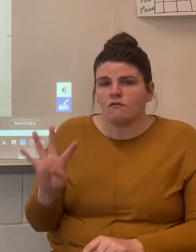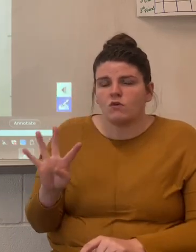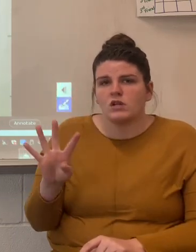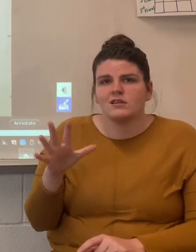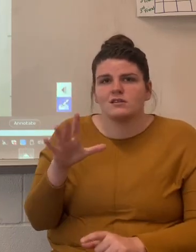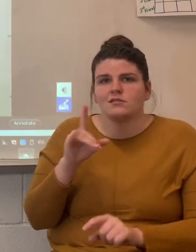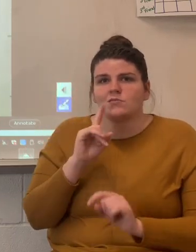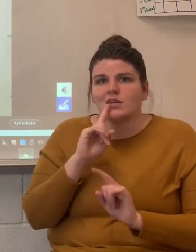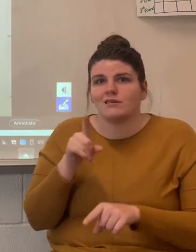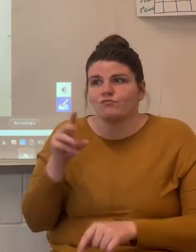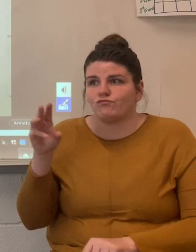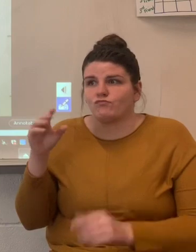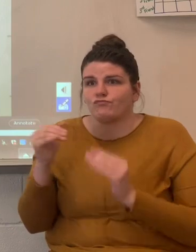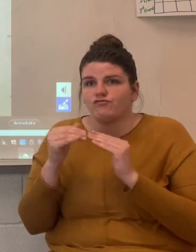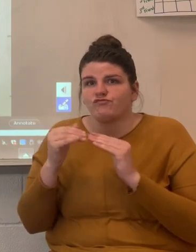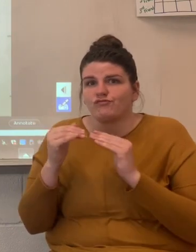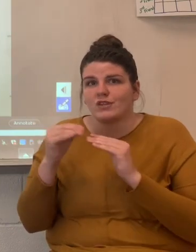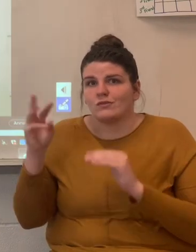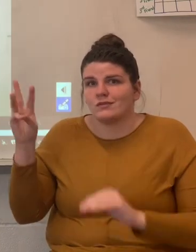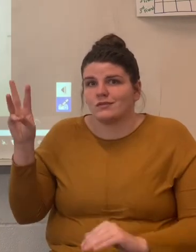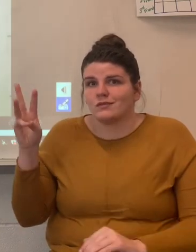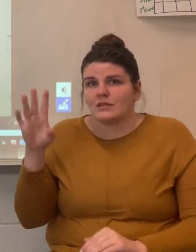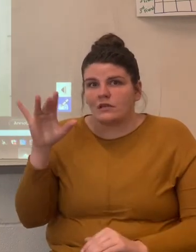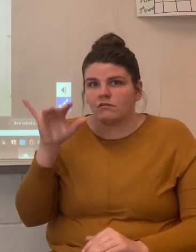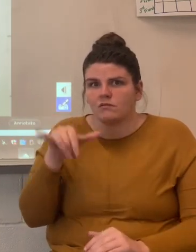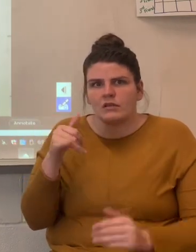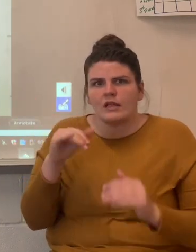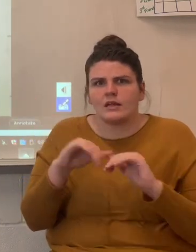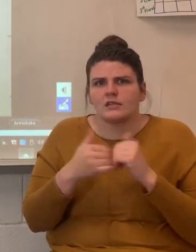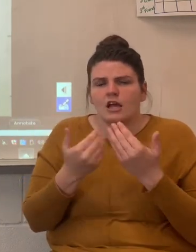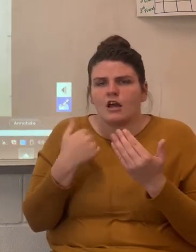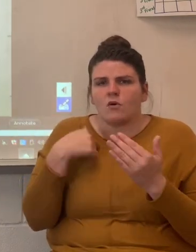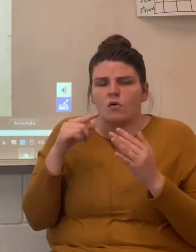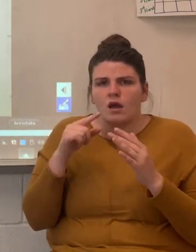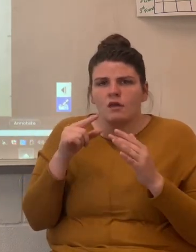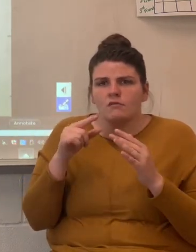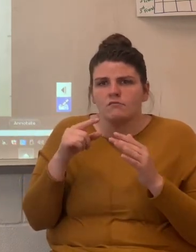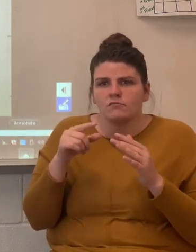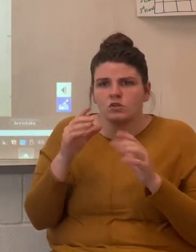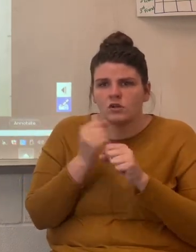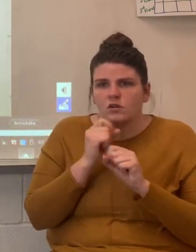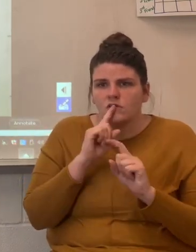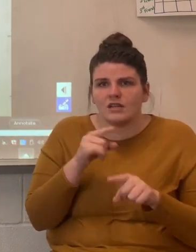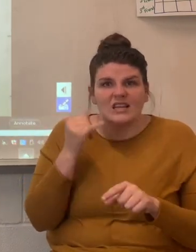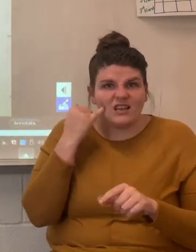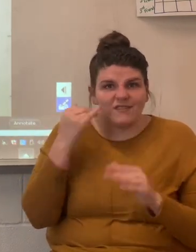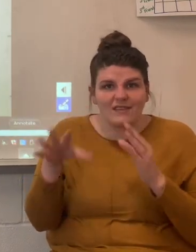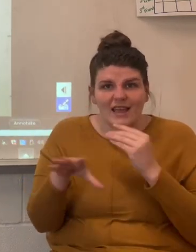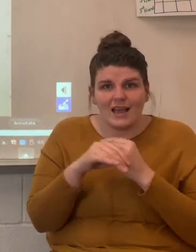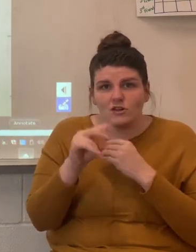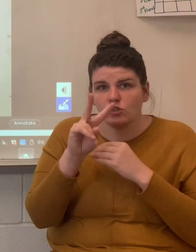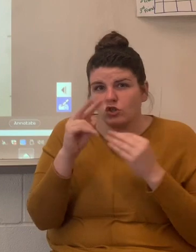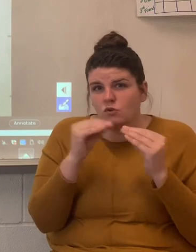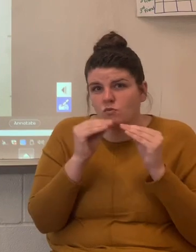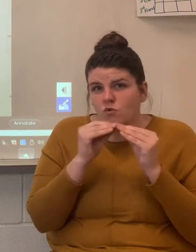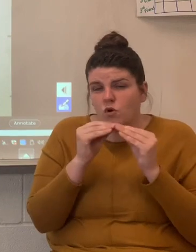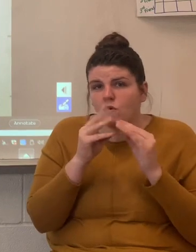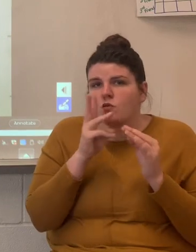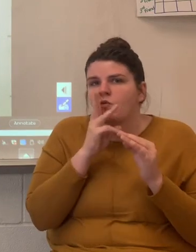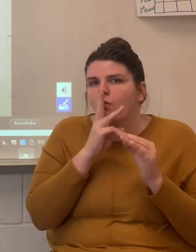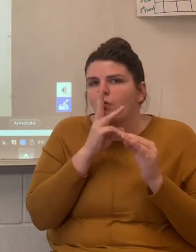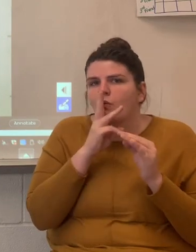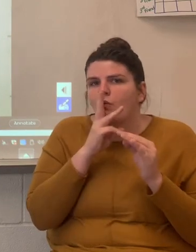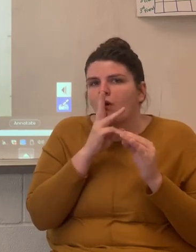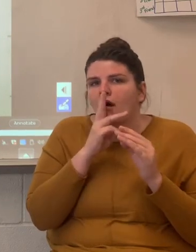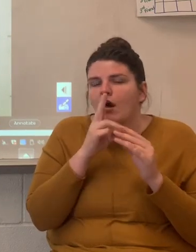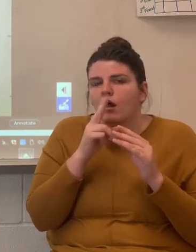okay? Now that's not all it's asking me. It says if he adds 2 more water bottles of the same weight, what is the